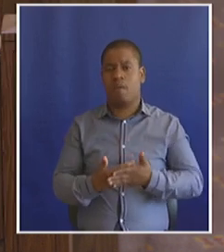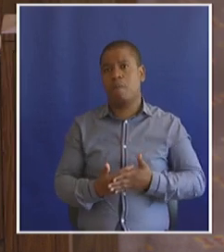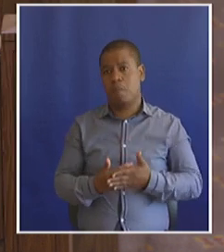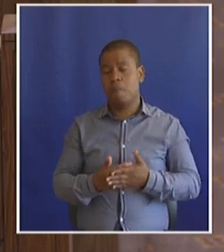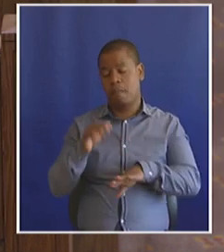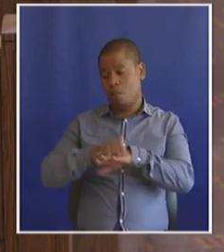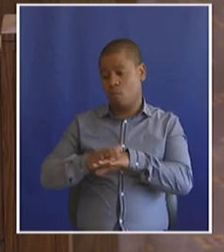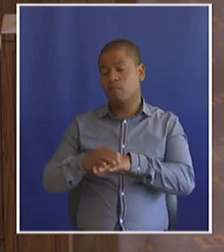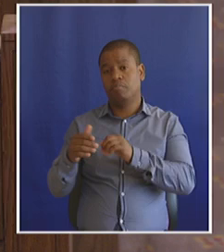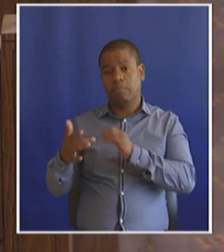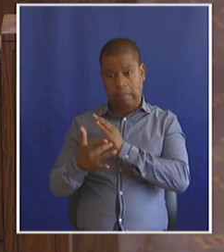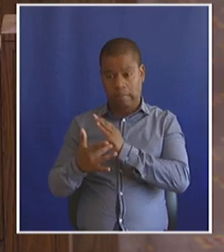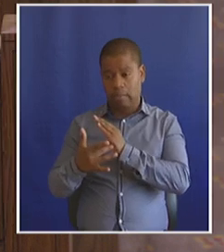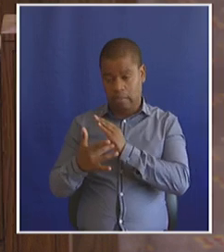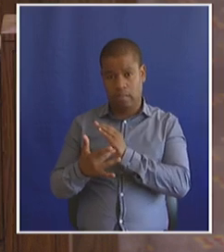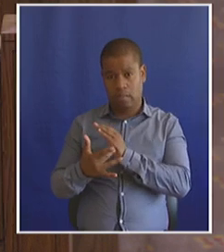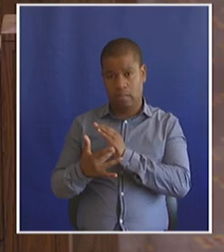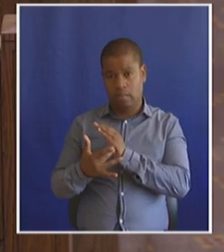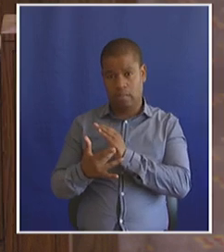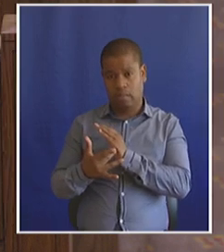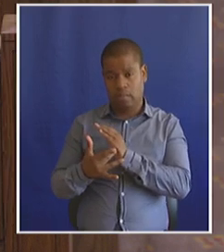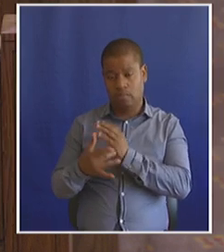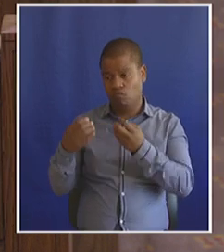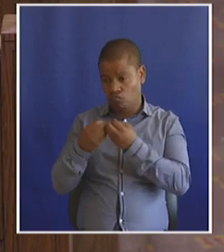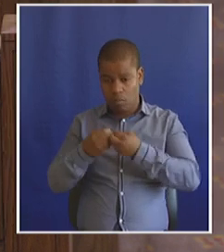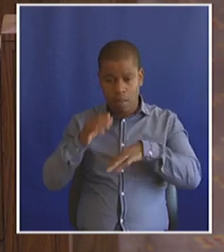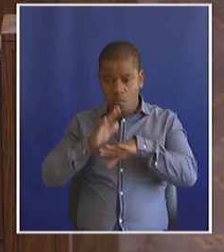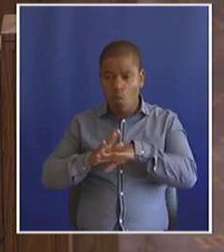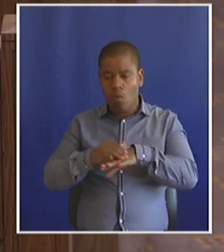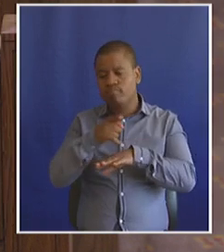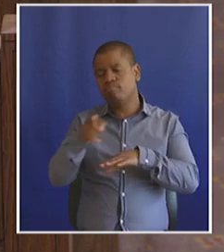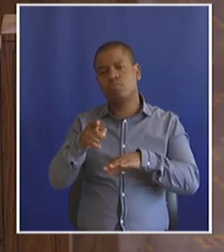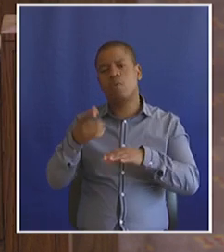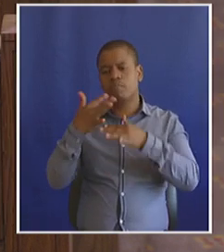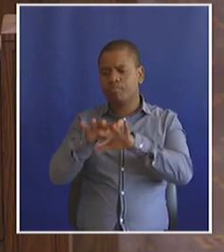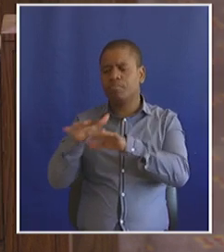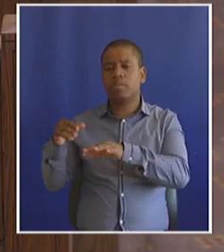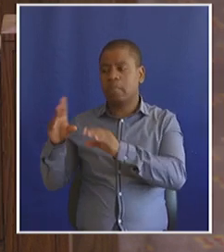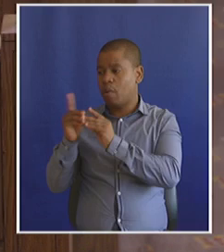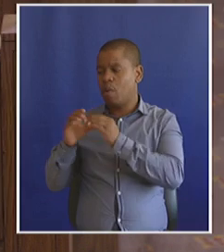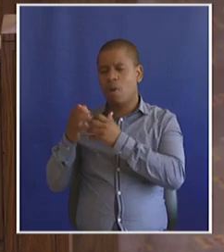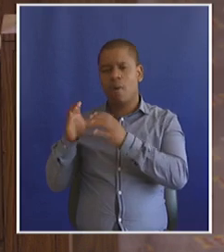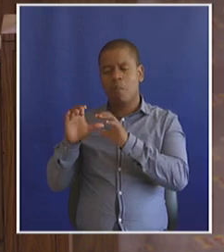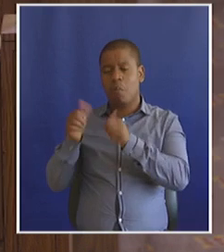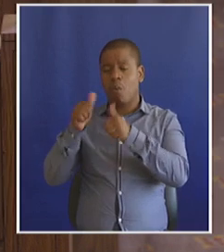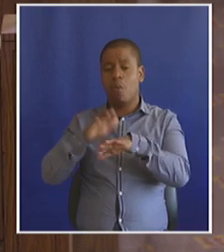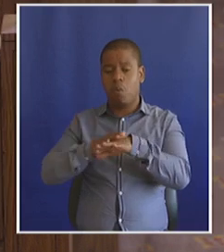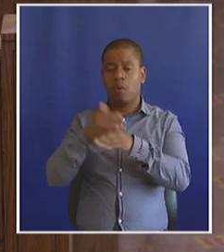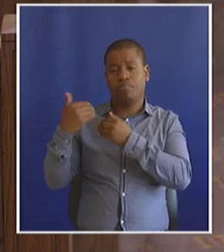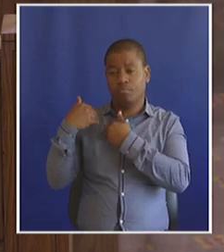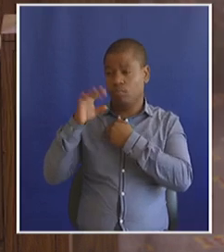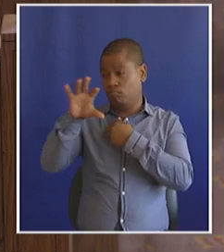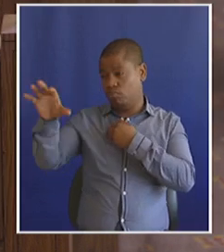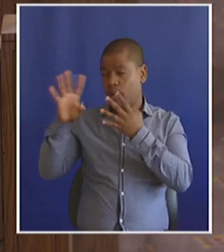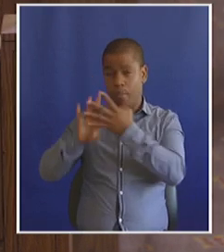security is the use of technical equipment. And we've been rolling out, the department has been rolling out integrated security systems to various correctional